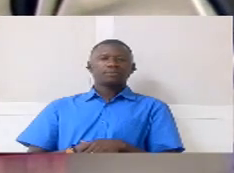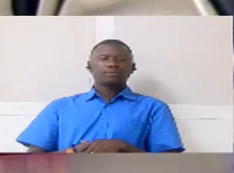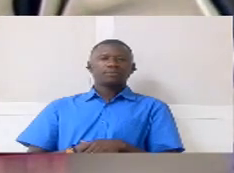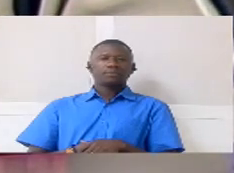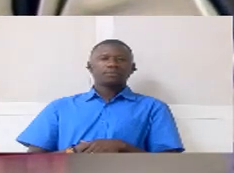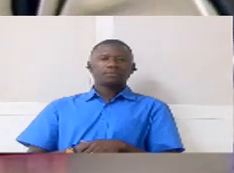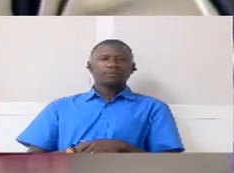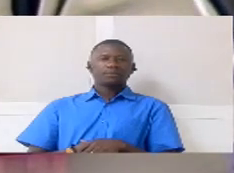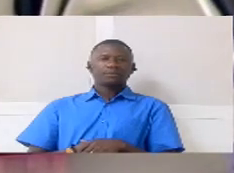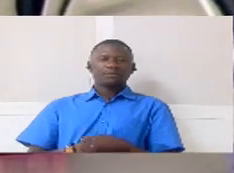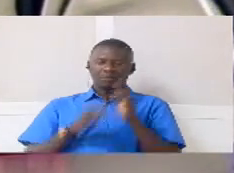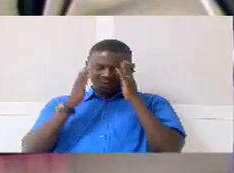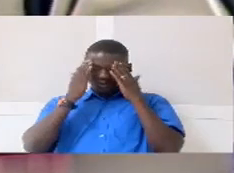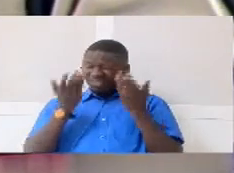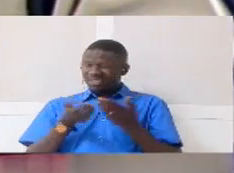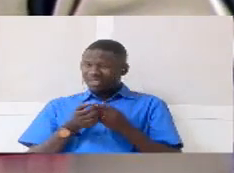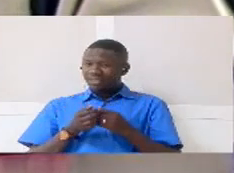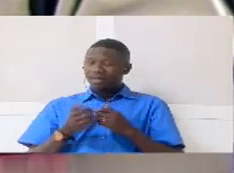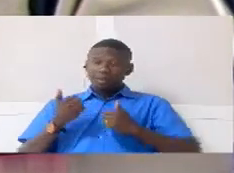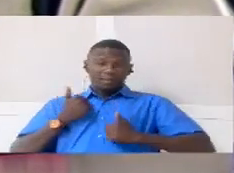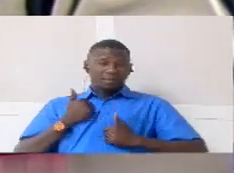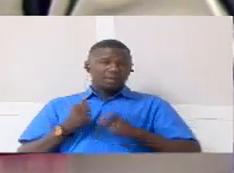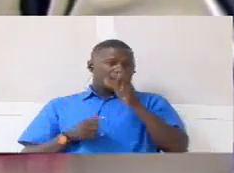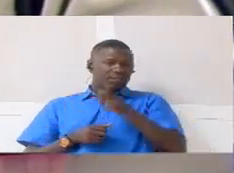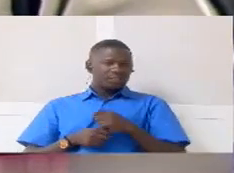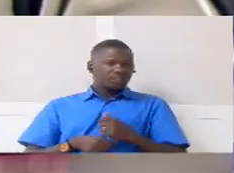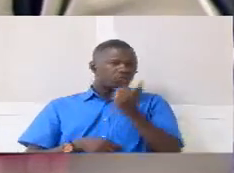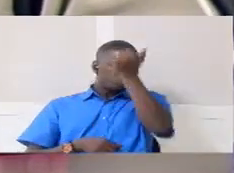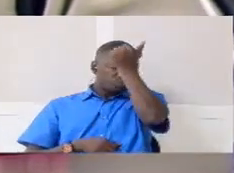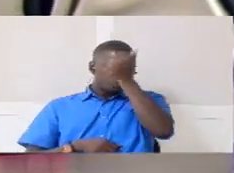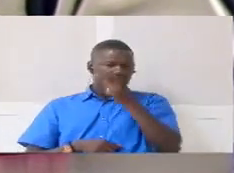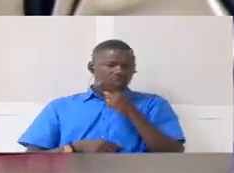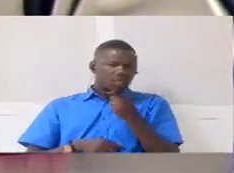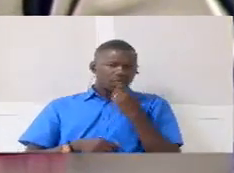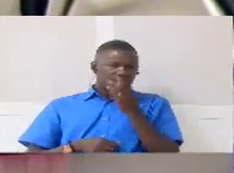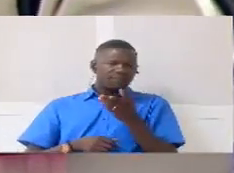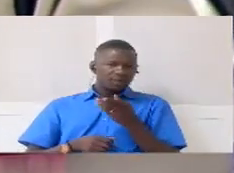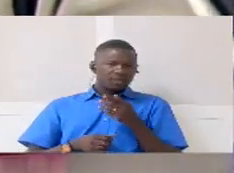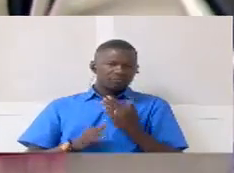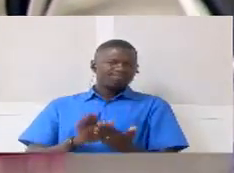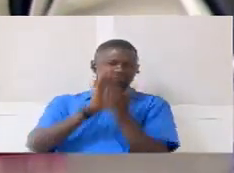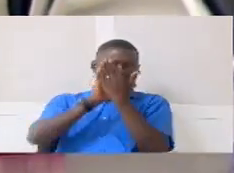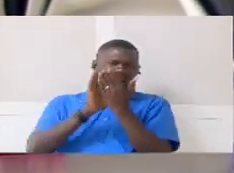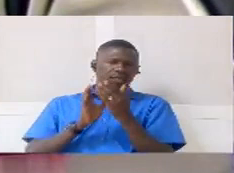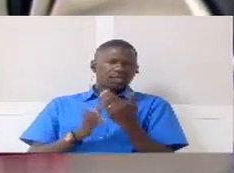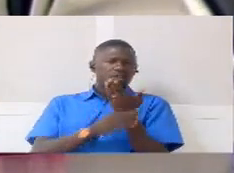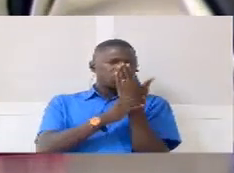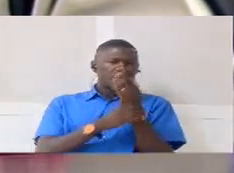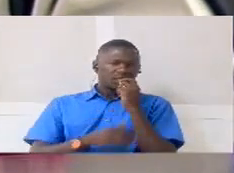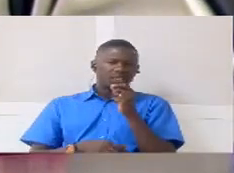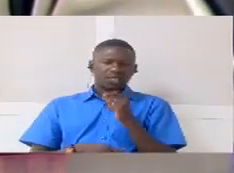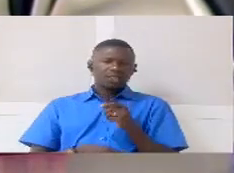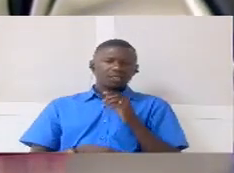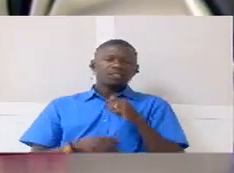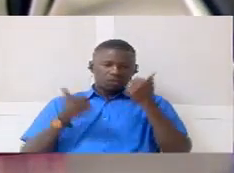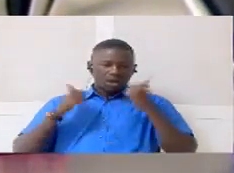ak and wales sunta ngina sababola faka pay dalo docteur nyaati ngole kay ko ngani ne kala wala na finkere du kraki reng. I don't think a prison